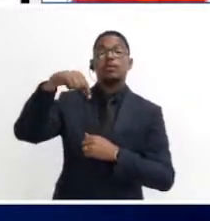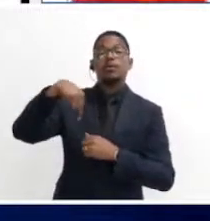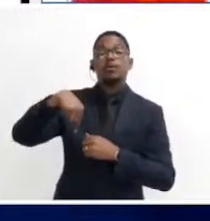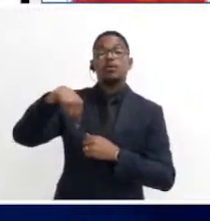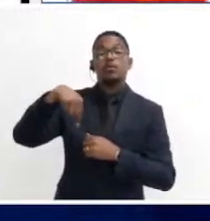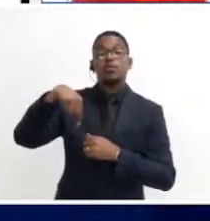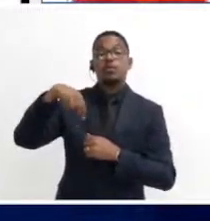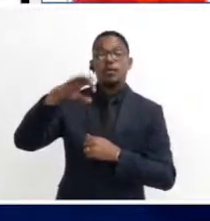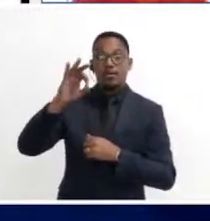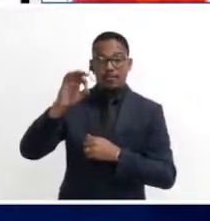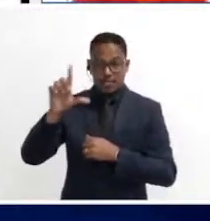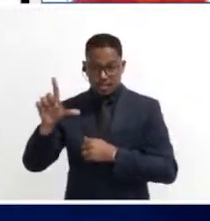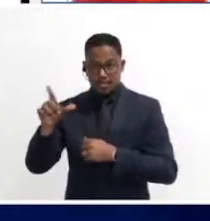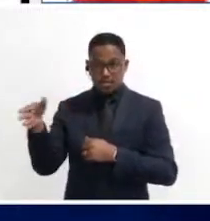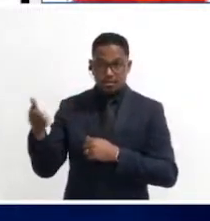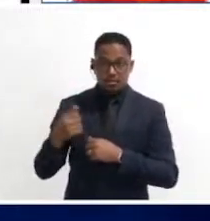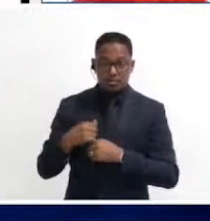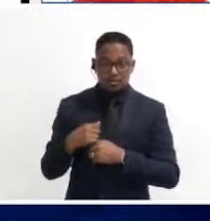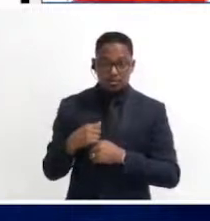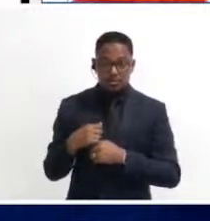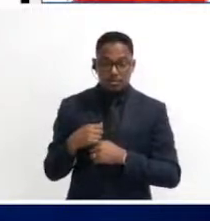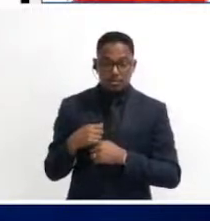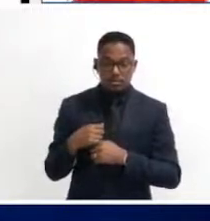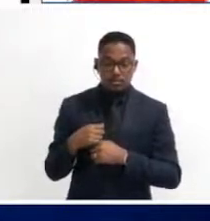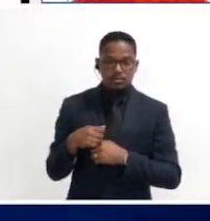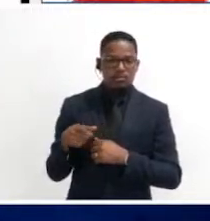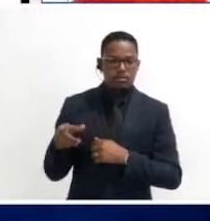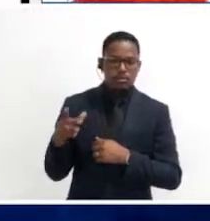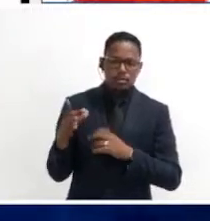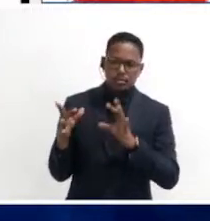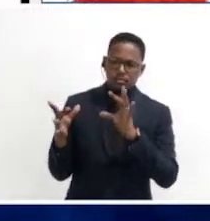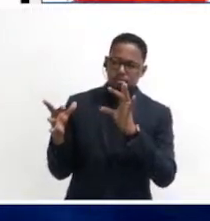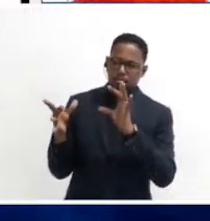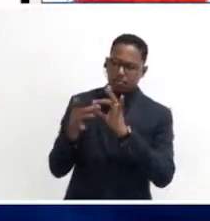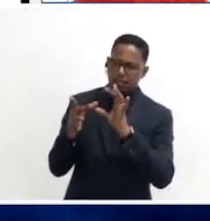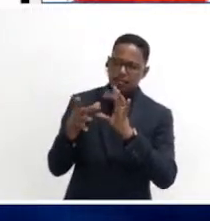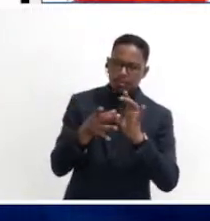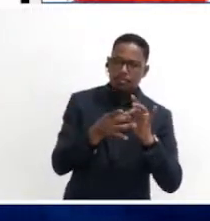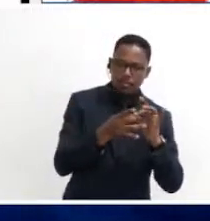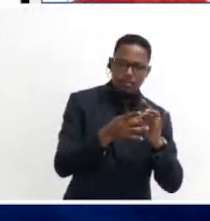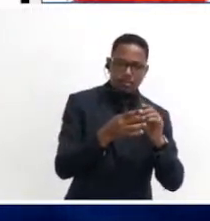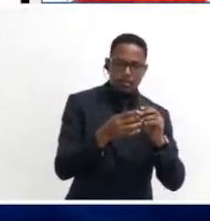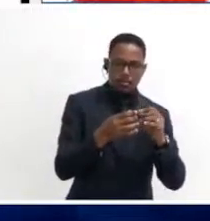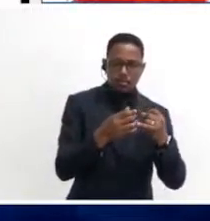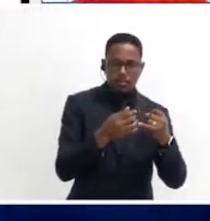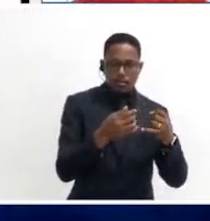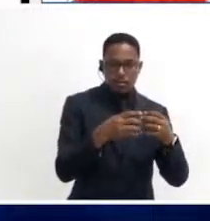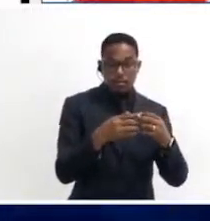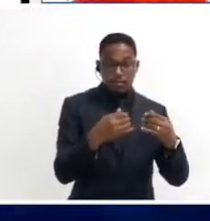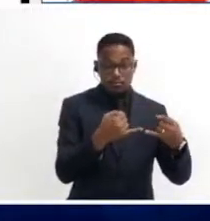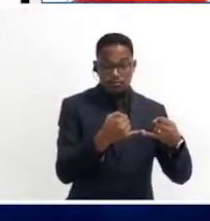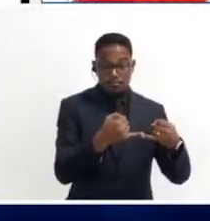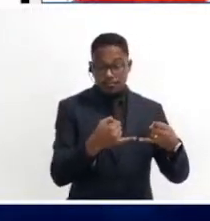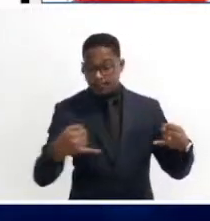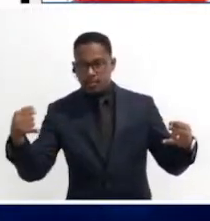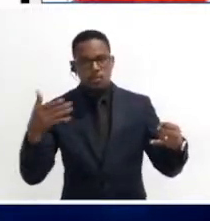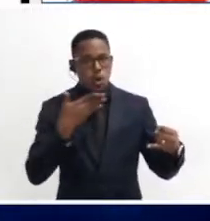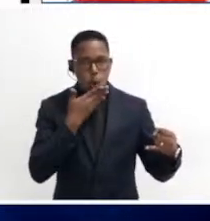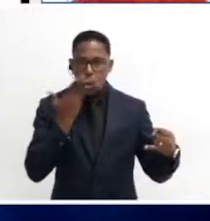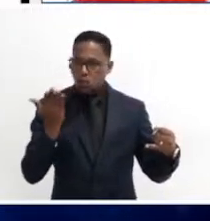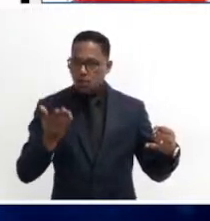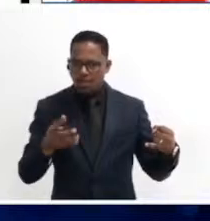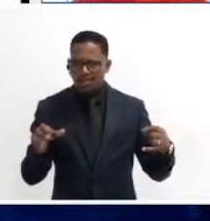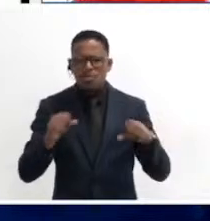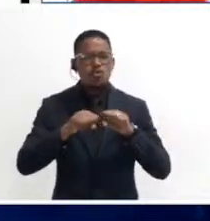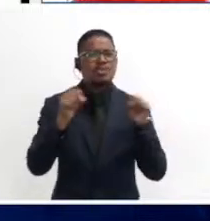pack, no leads, but essentially there's no leads coming out of the package like a kind of an older lead frame package would